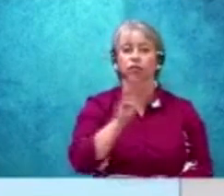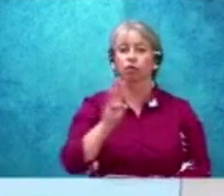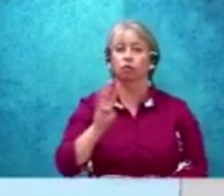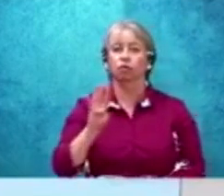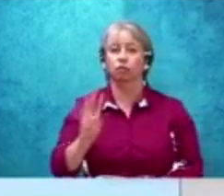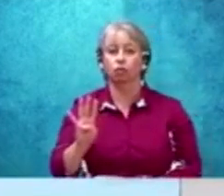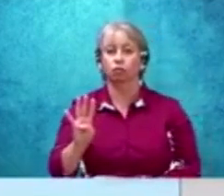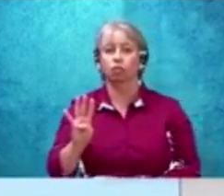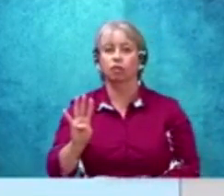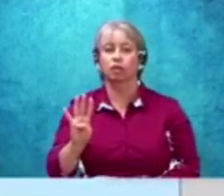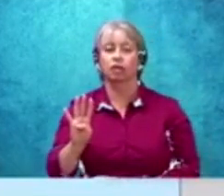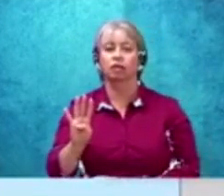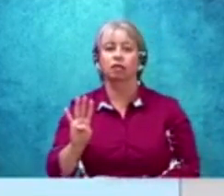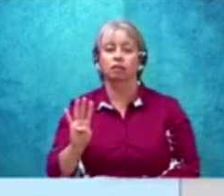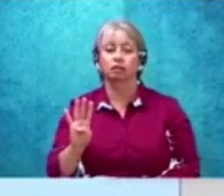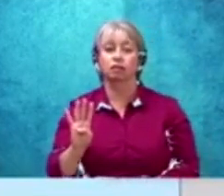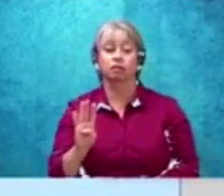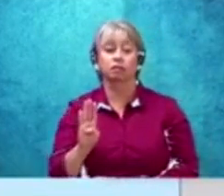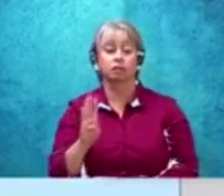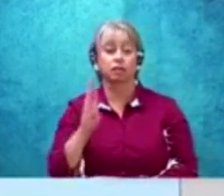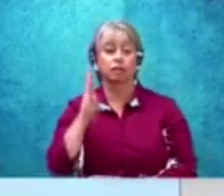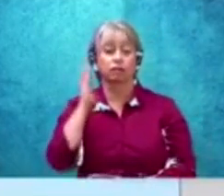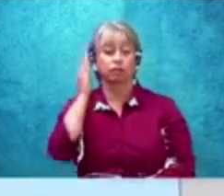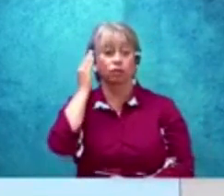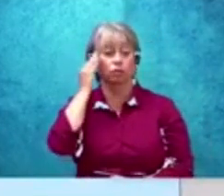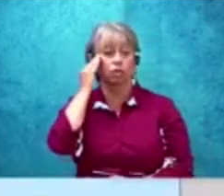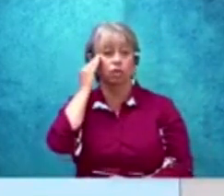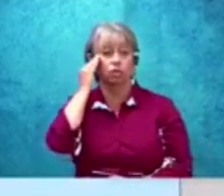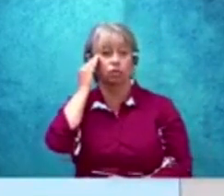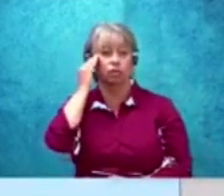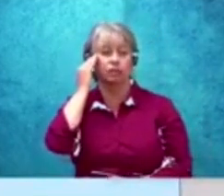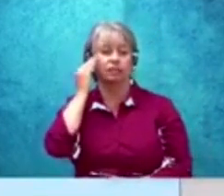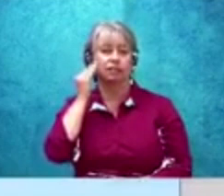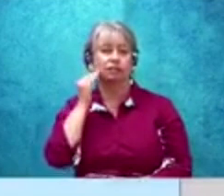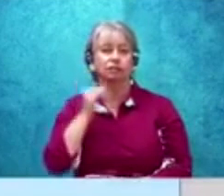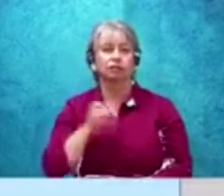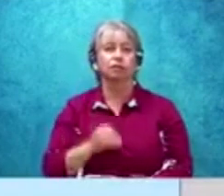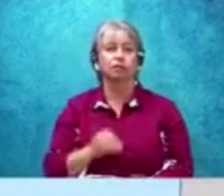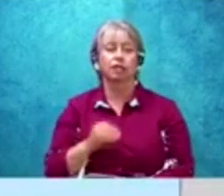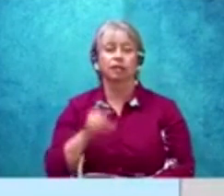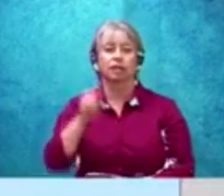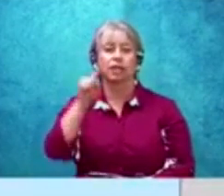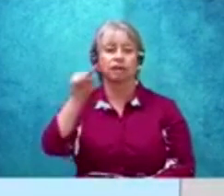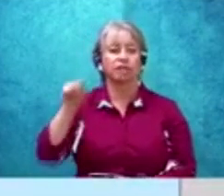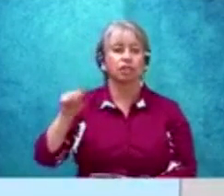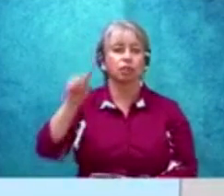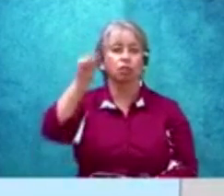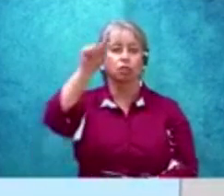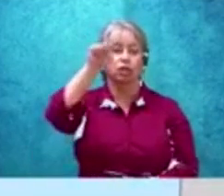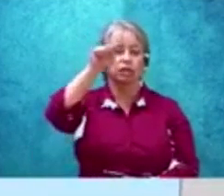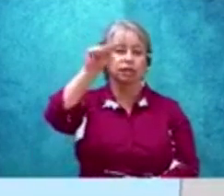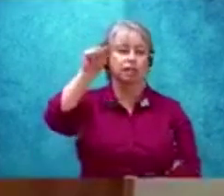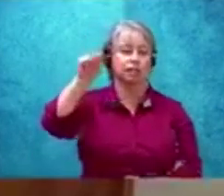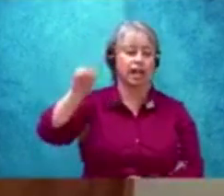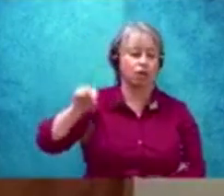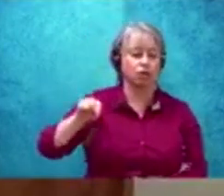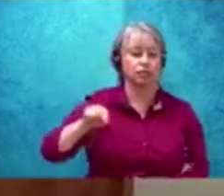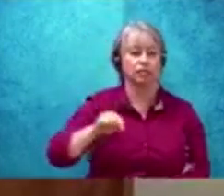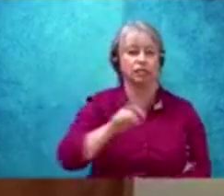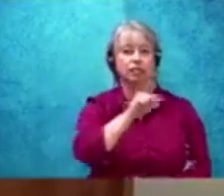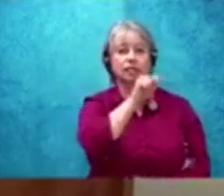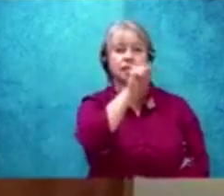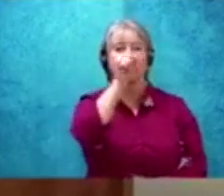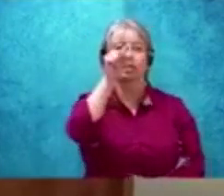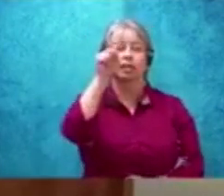quadrant 4. And if you notice, if I go in a counterclockwise order, it creates a